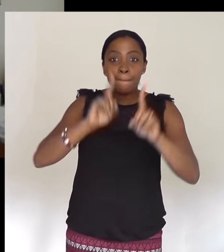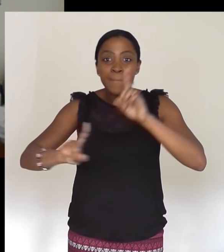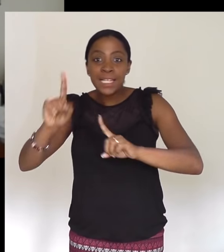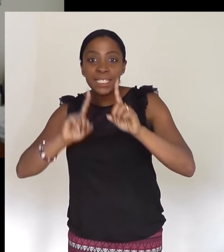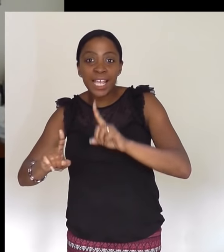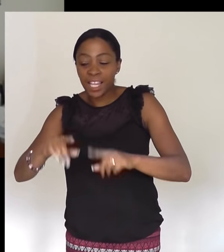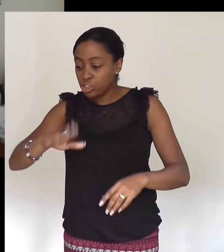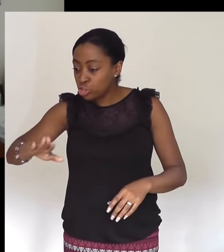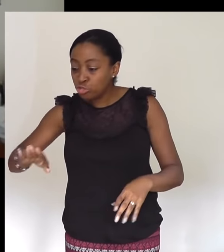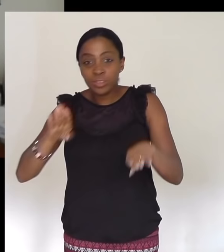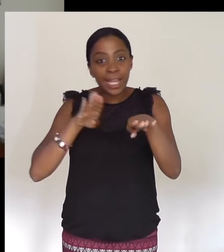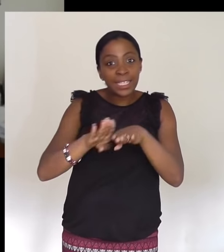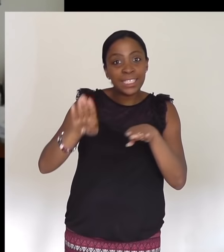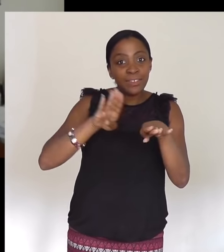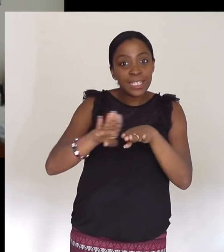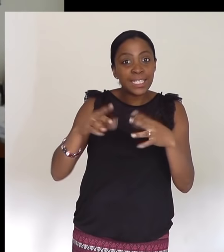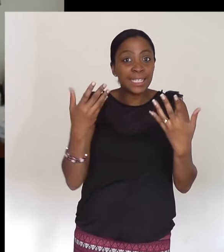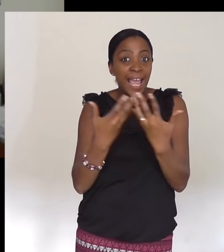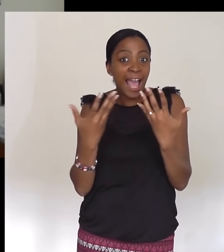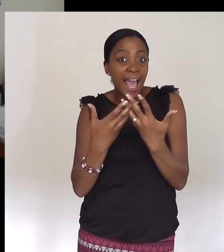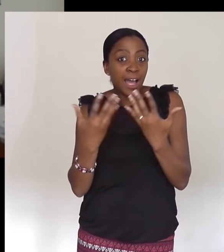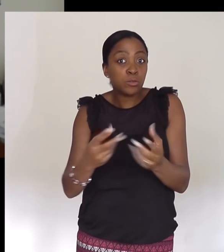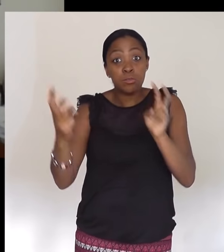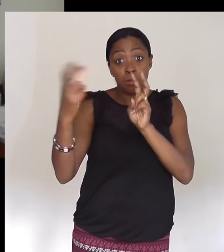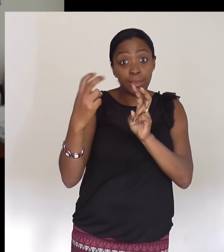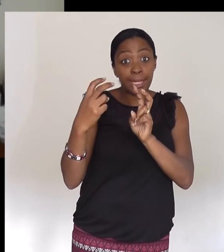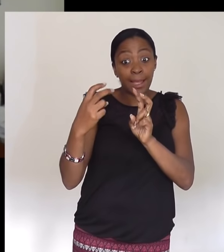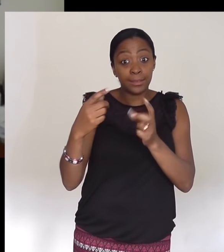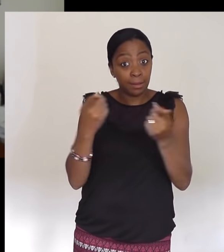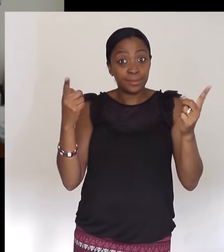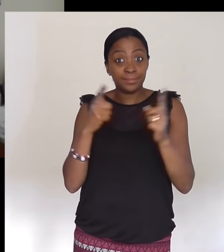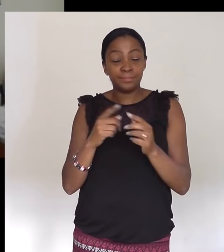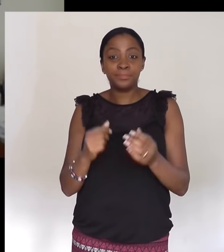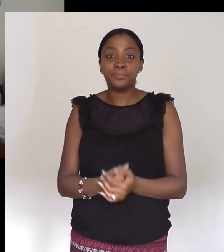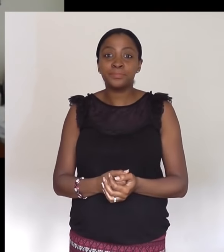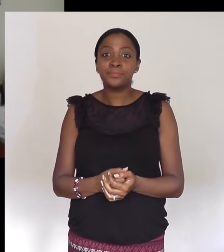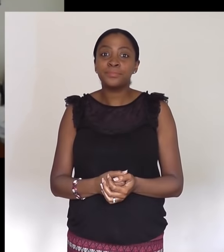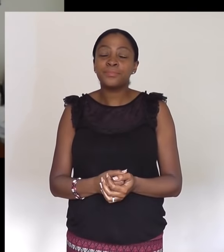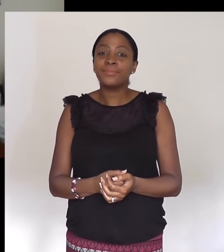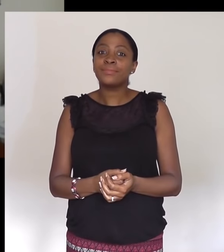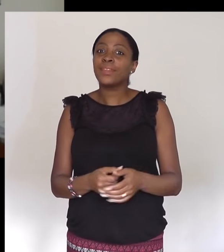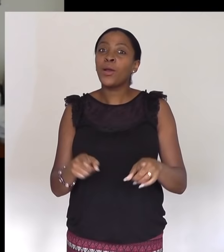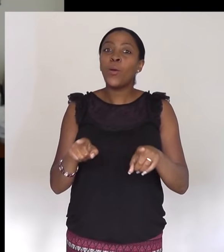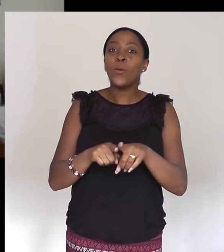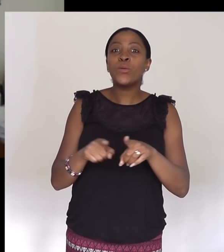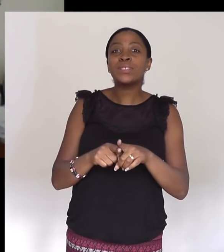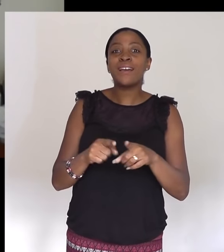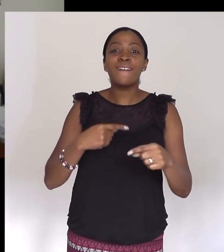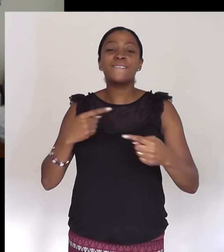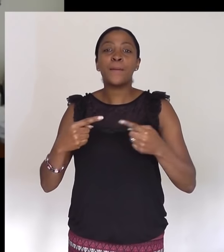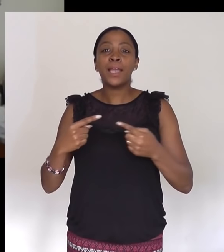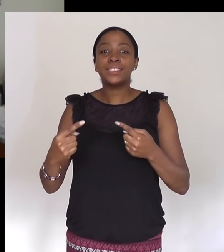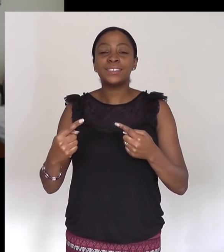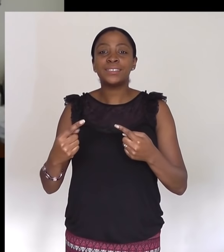activities, and how you can keep in touch with folk. There's also details about how you can give to support